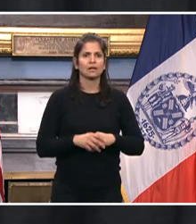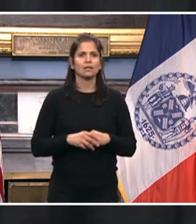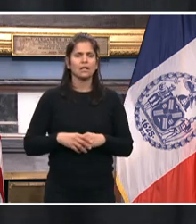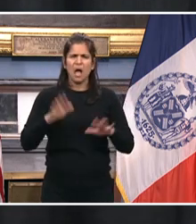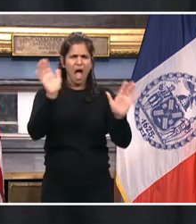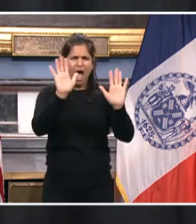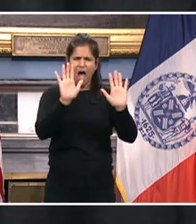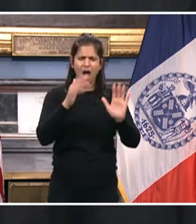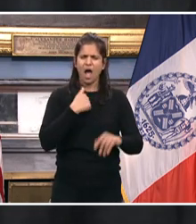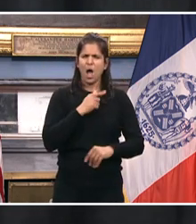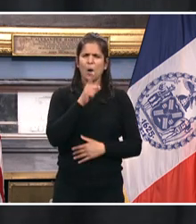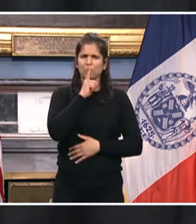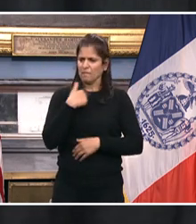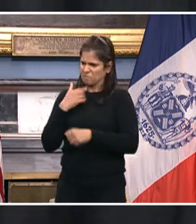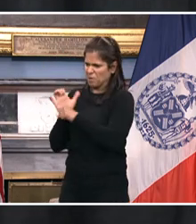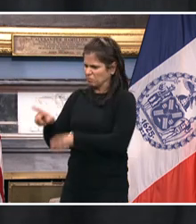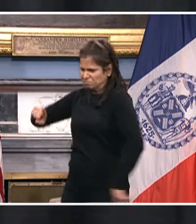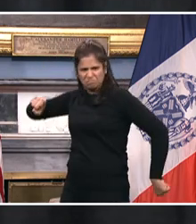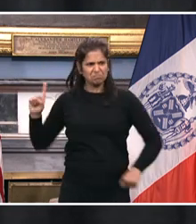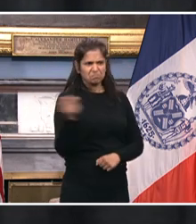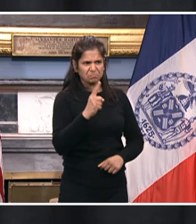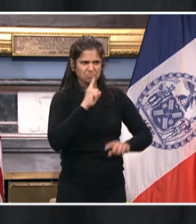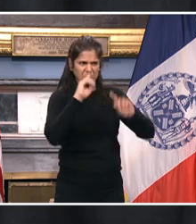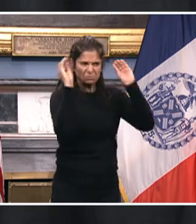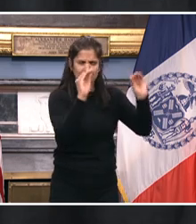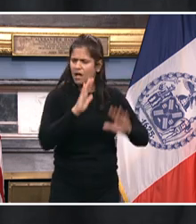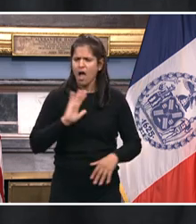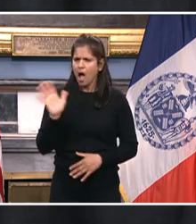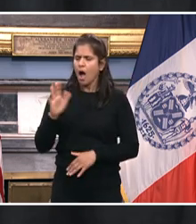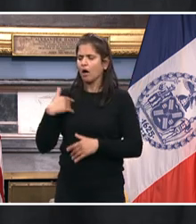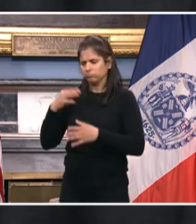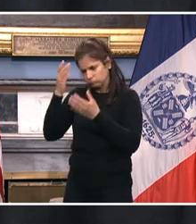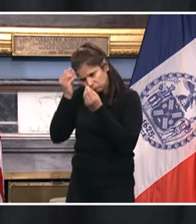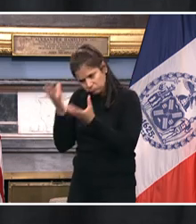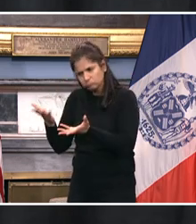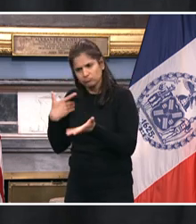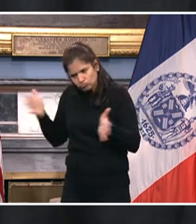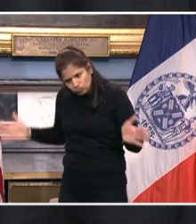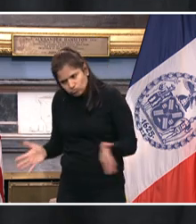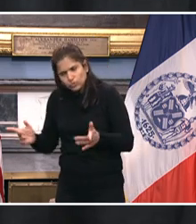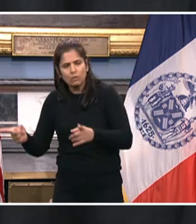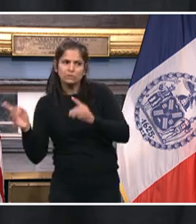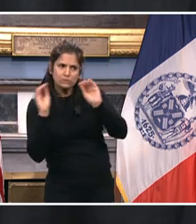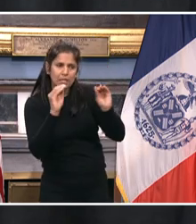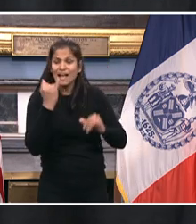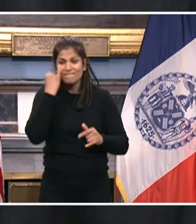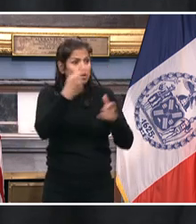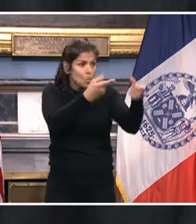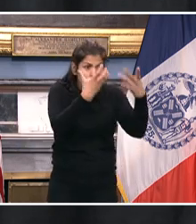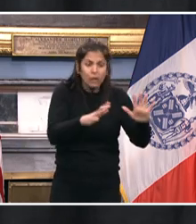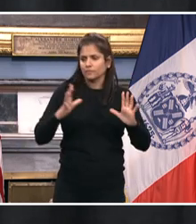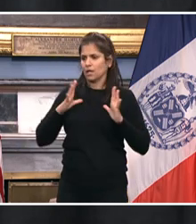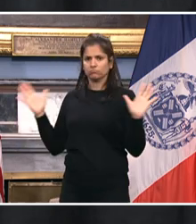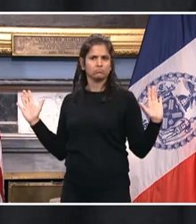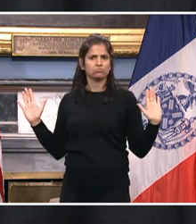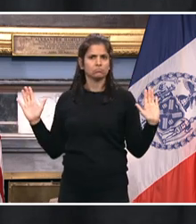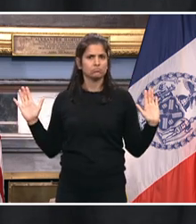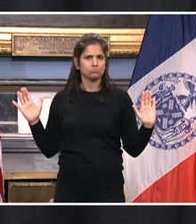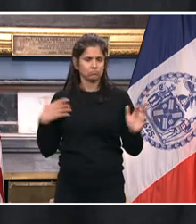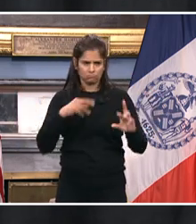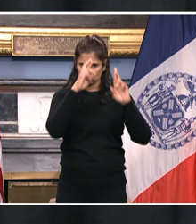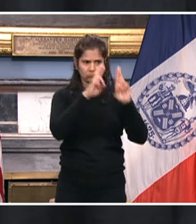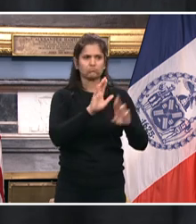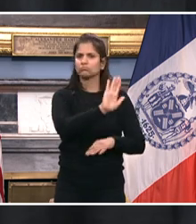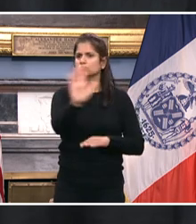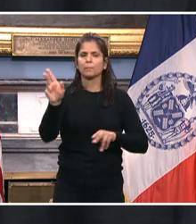who are used to being providing healthcare information and guidance, we will. So my details